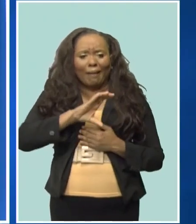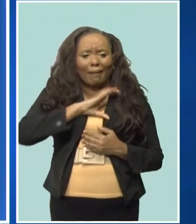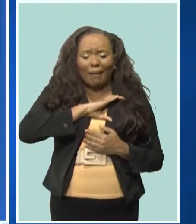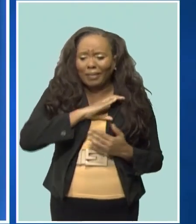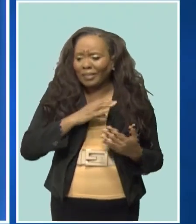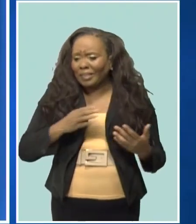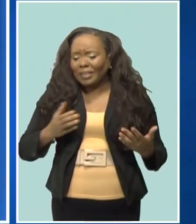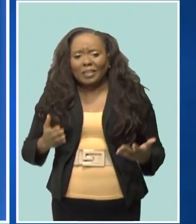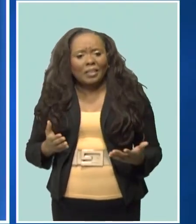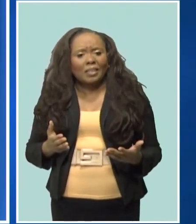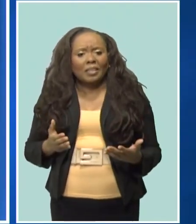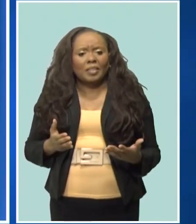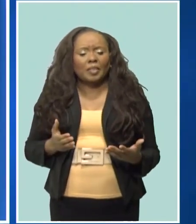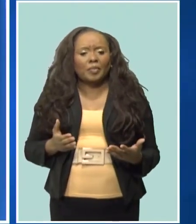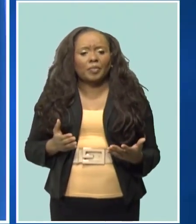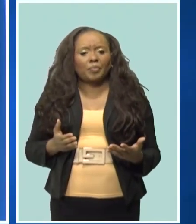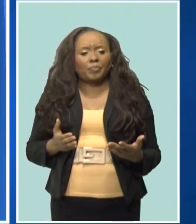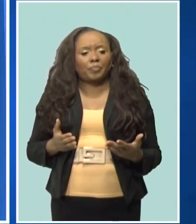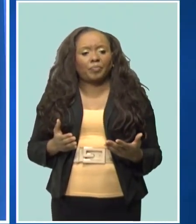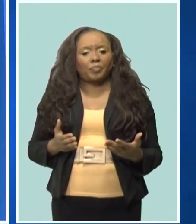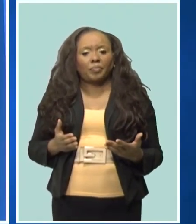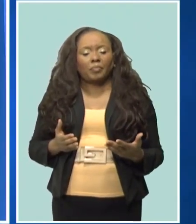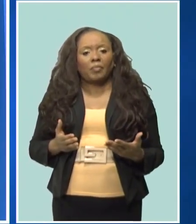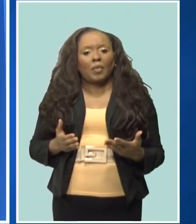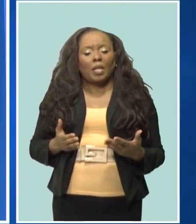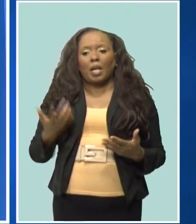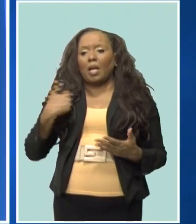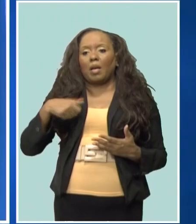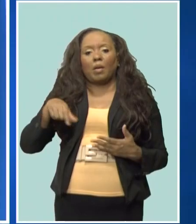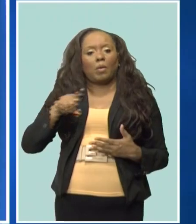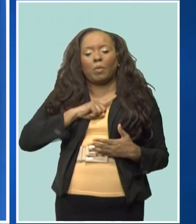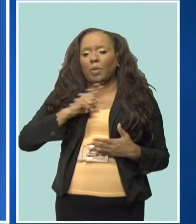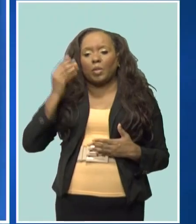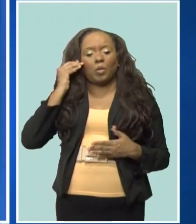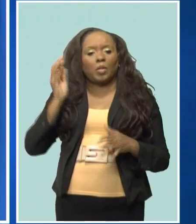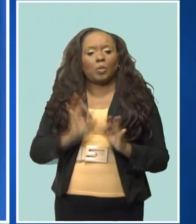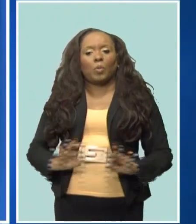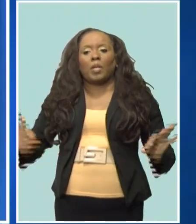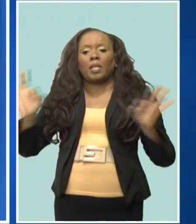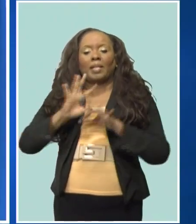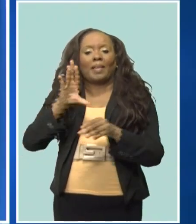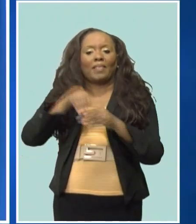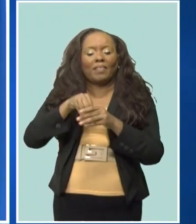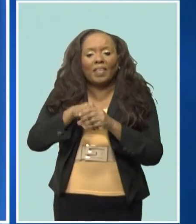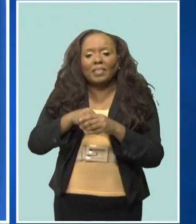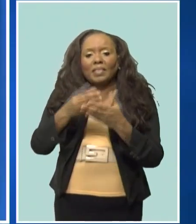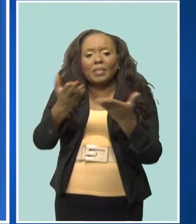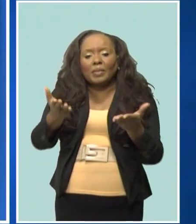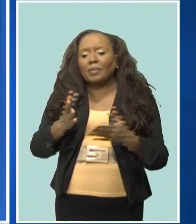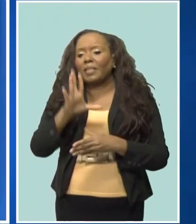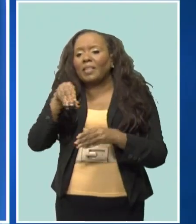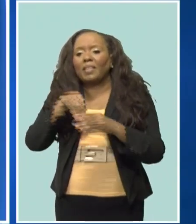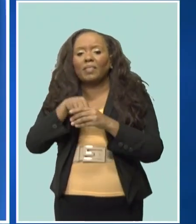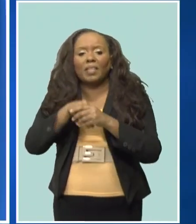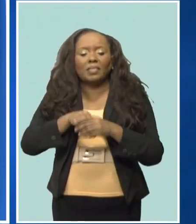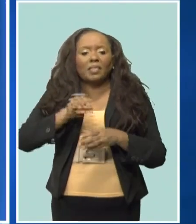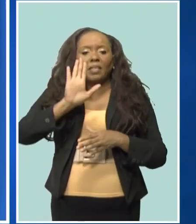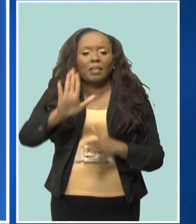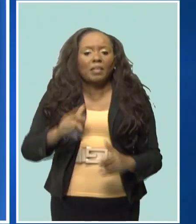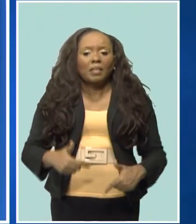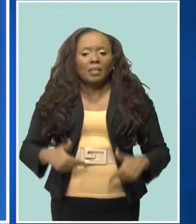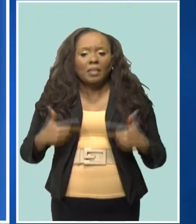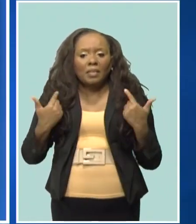people that it is worthy to invest in you and invest in your lives. I